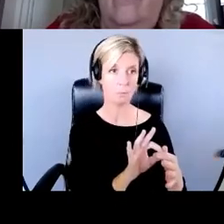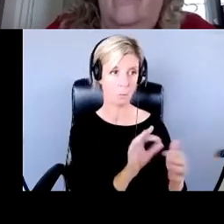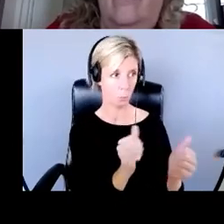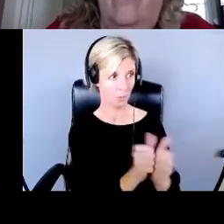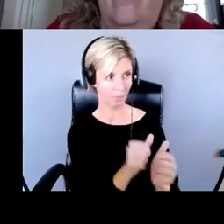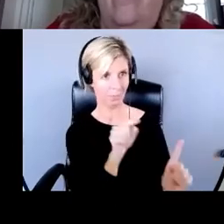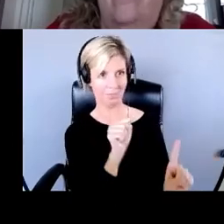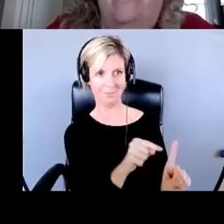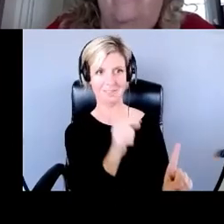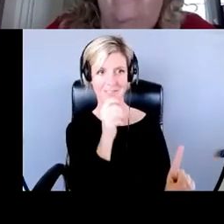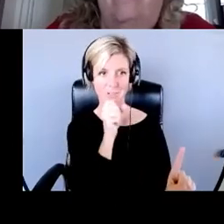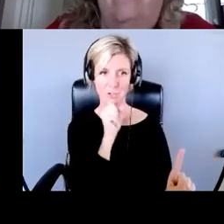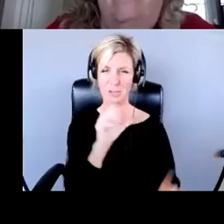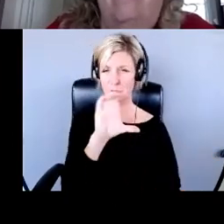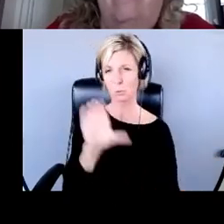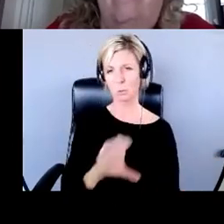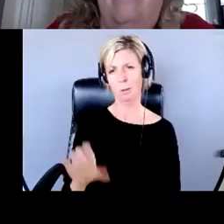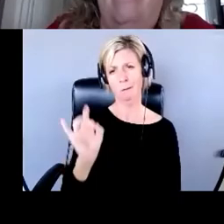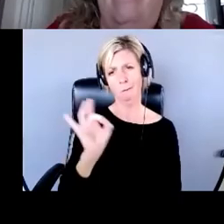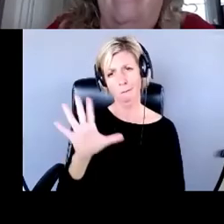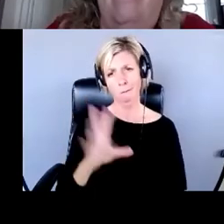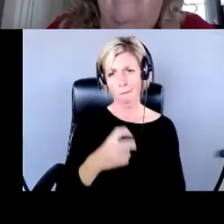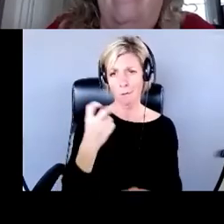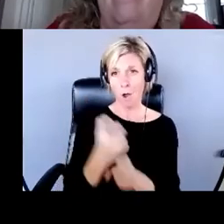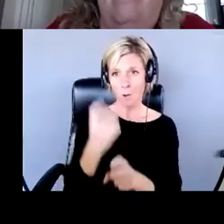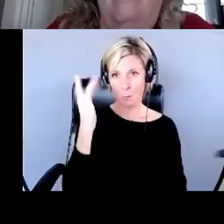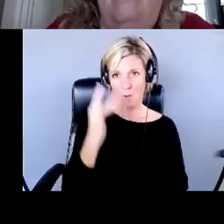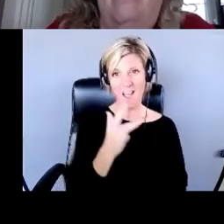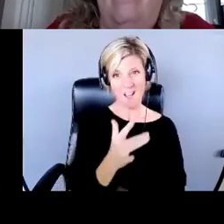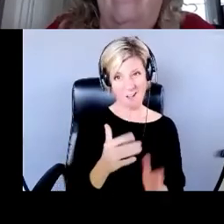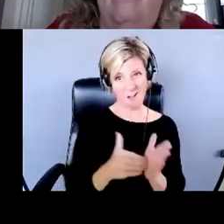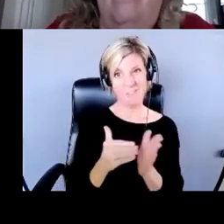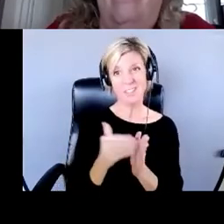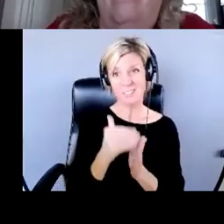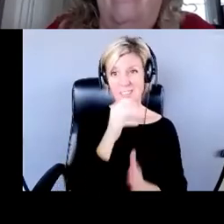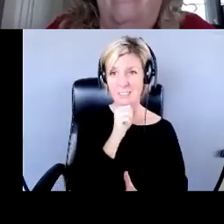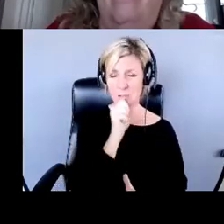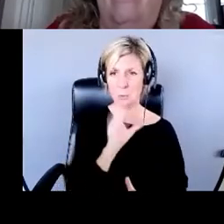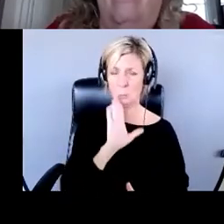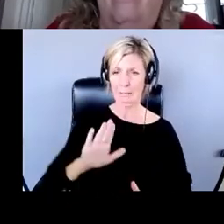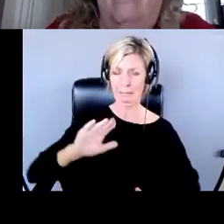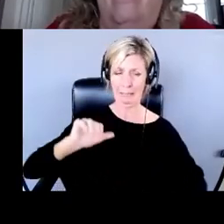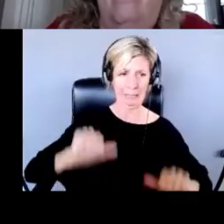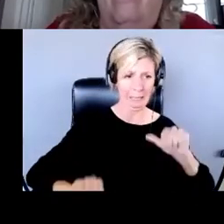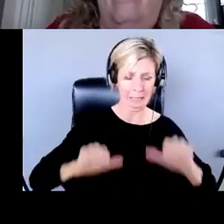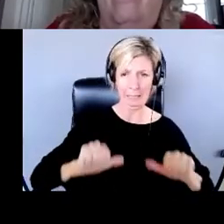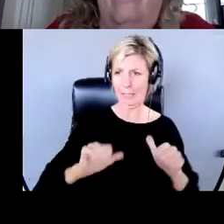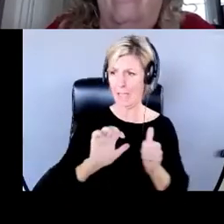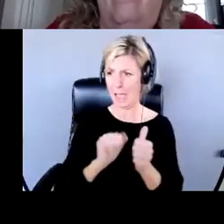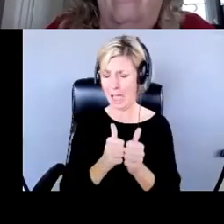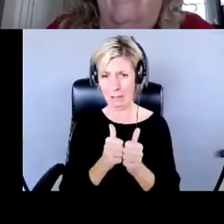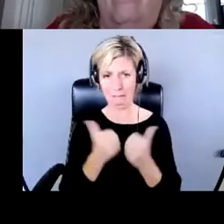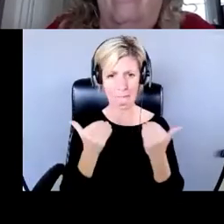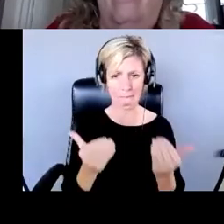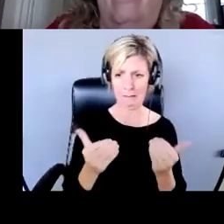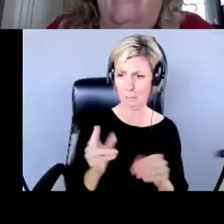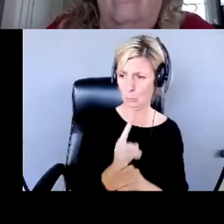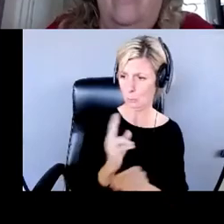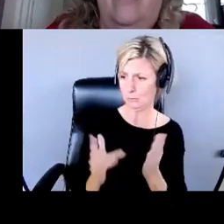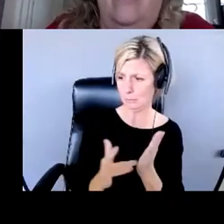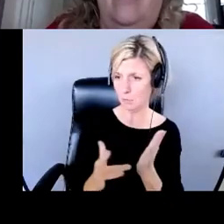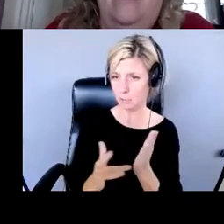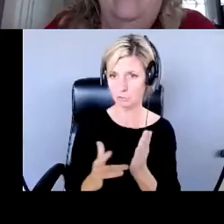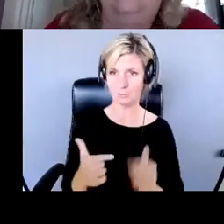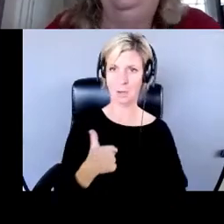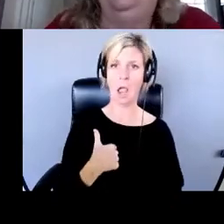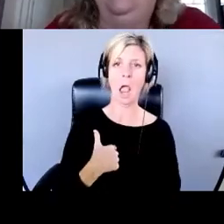lot of older people feel very nervous about using technology, but I'm not quite as old as that, but I'm old.